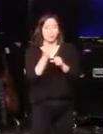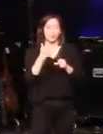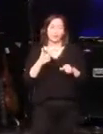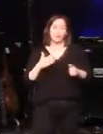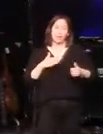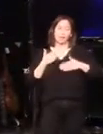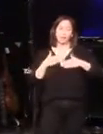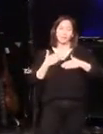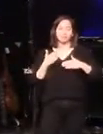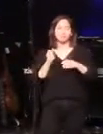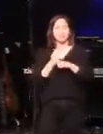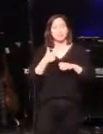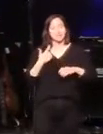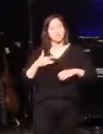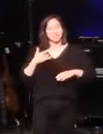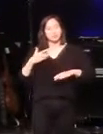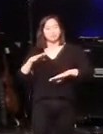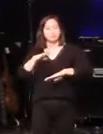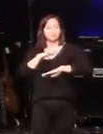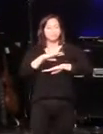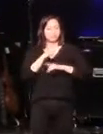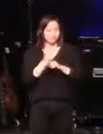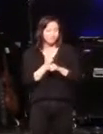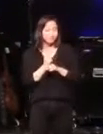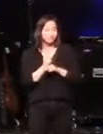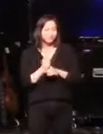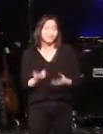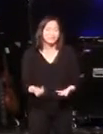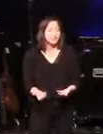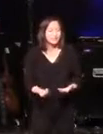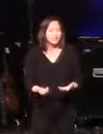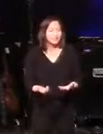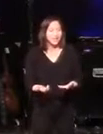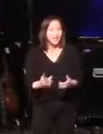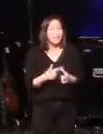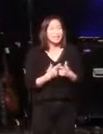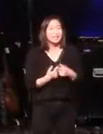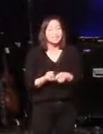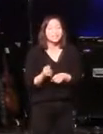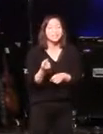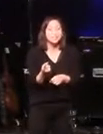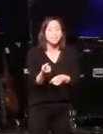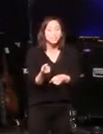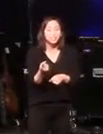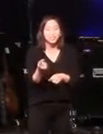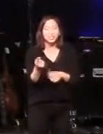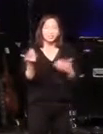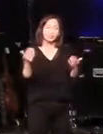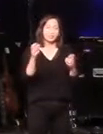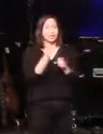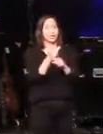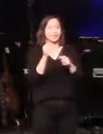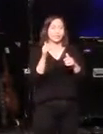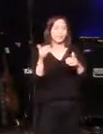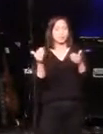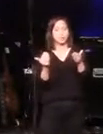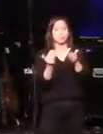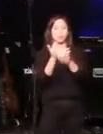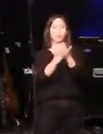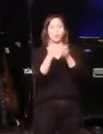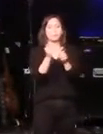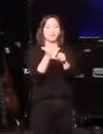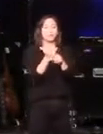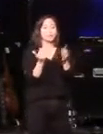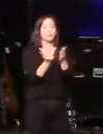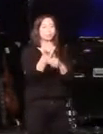me my contentment. And I say the illustration over and over again, and then next year they come out with a new model of a new car, and then you realize you're not content anymore. You are